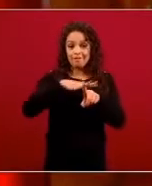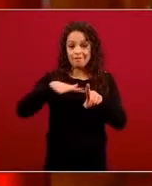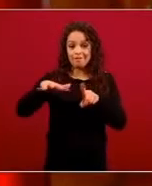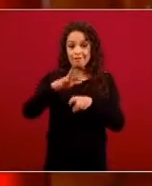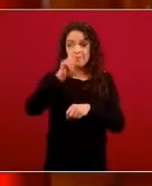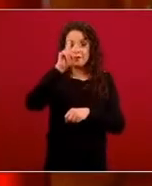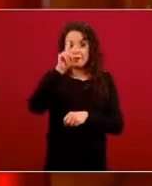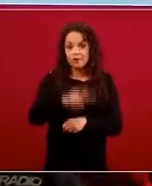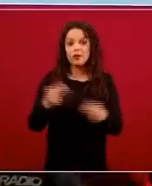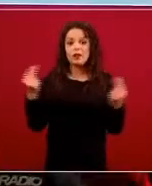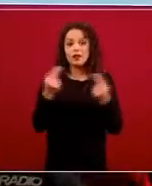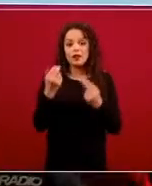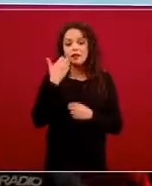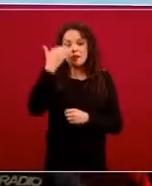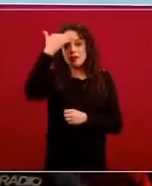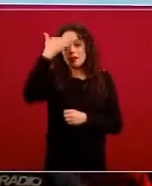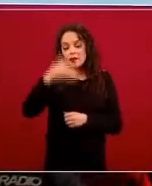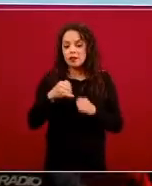with everyone